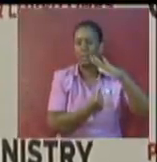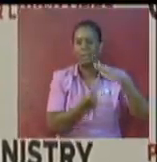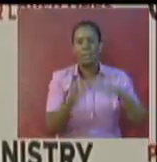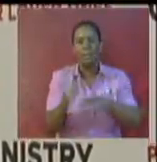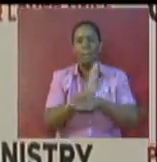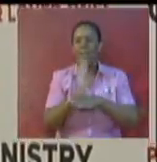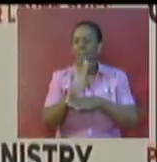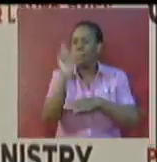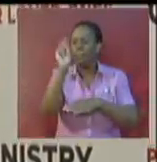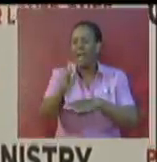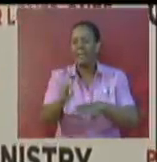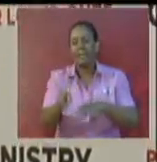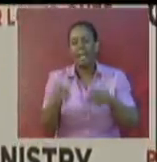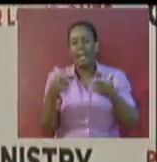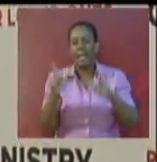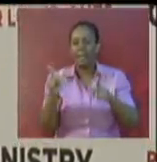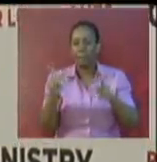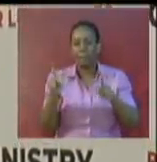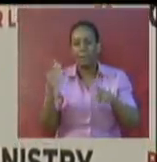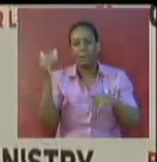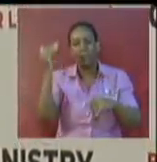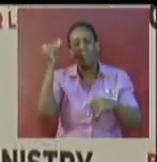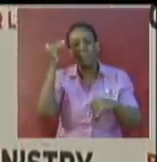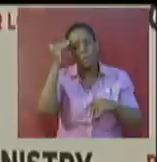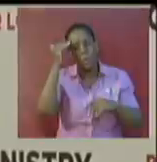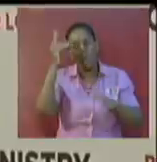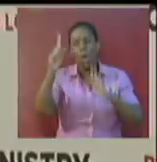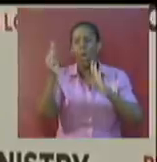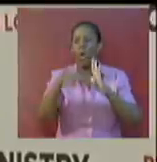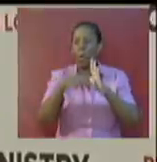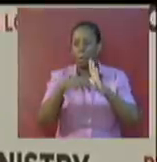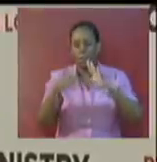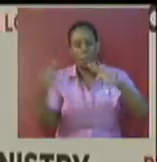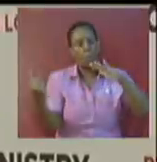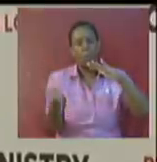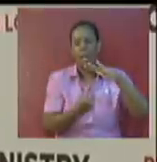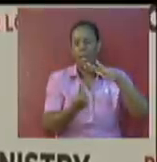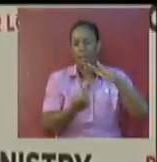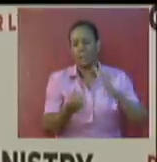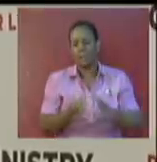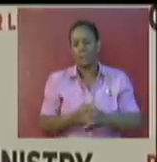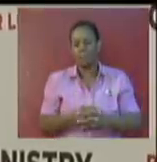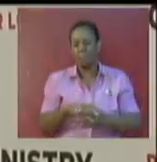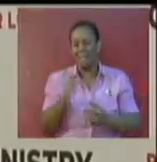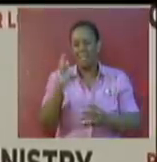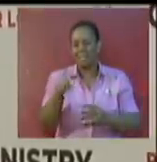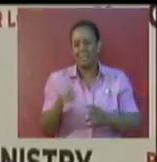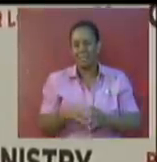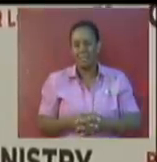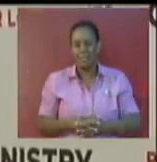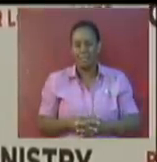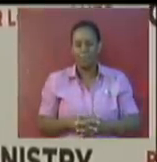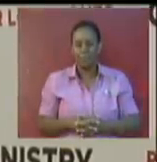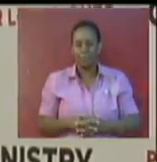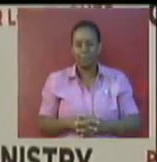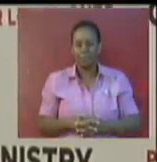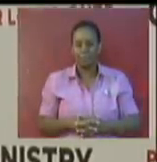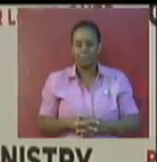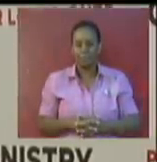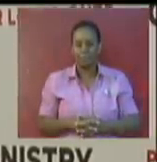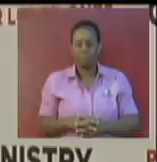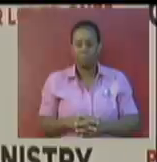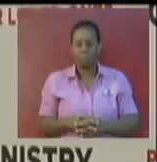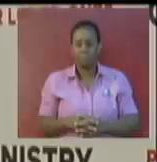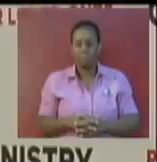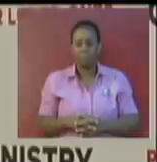people to be in quarantine. Sometimes we've been told many times that people are unwilling